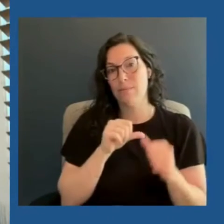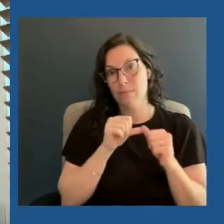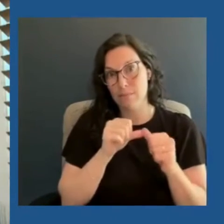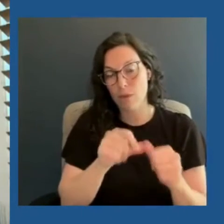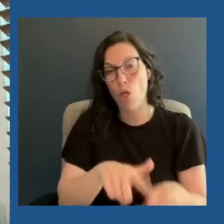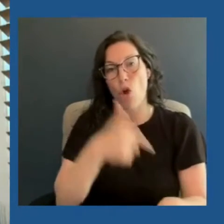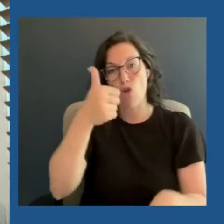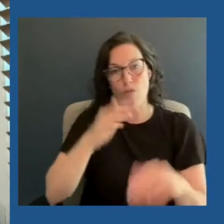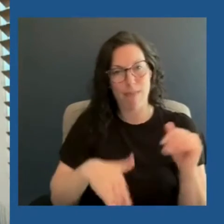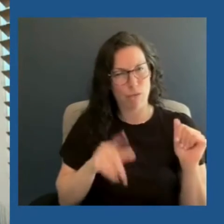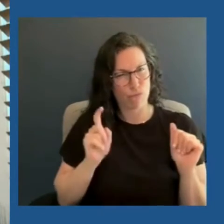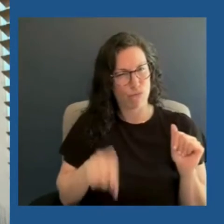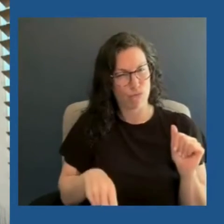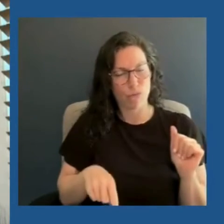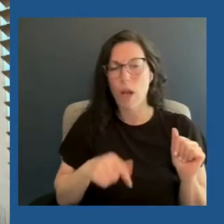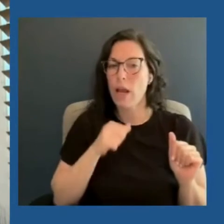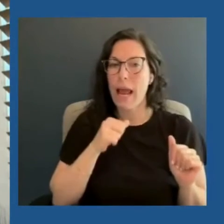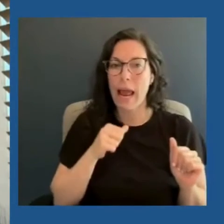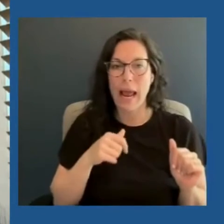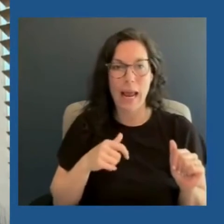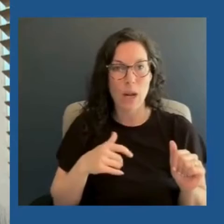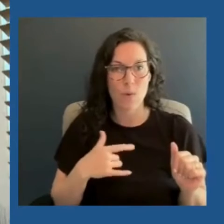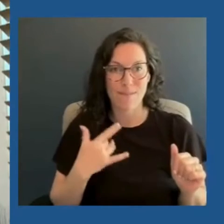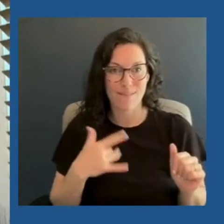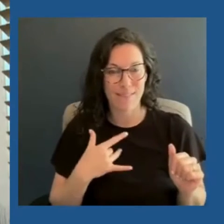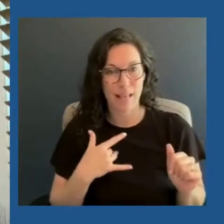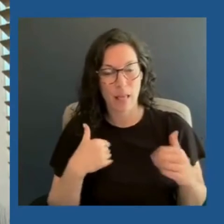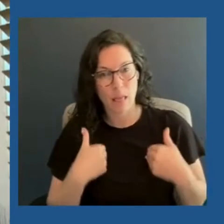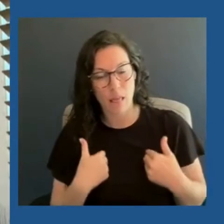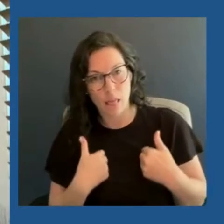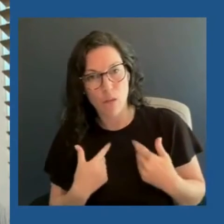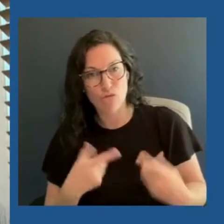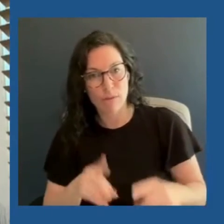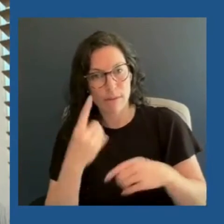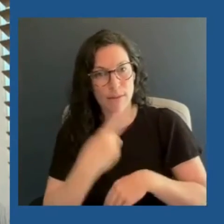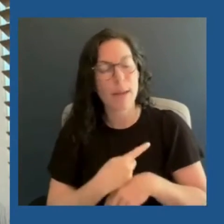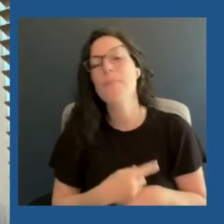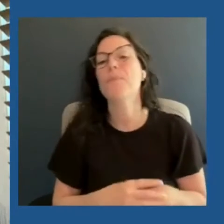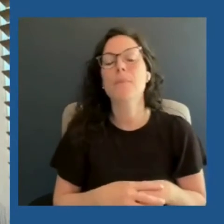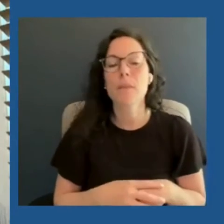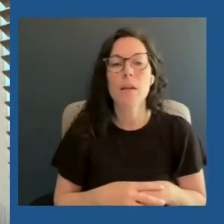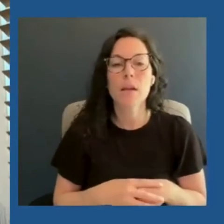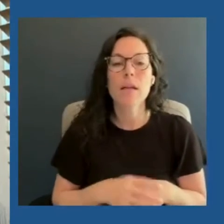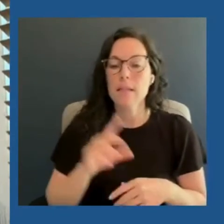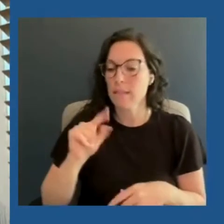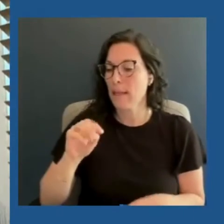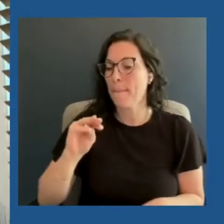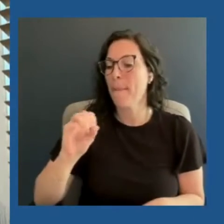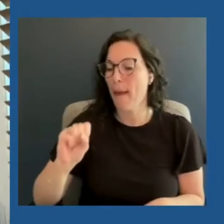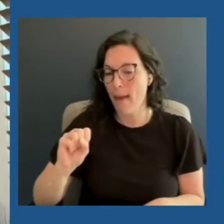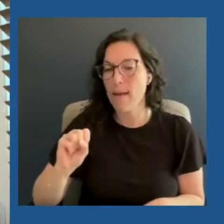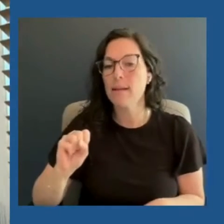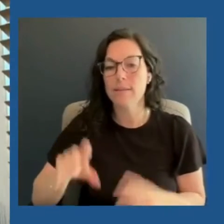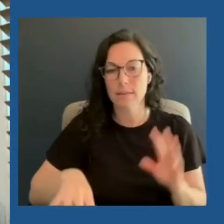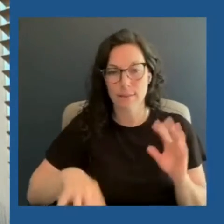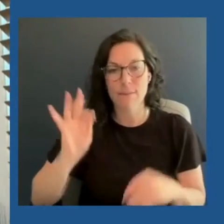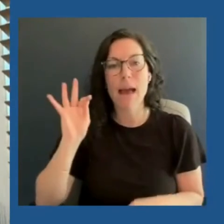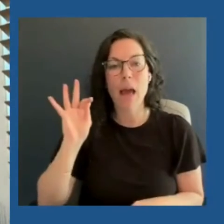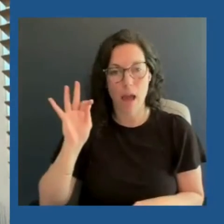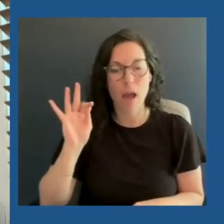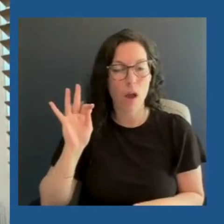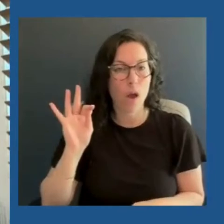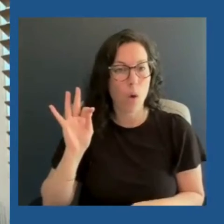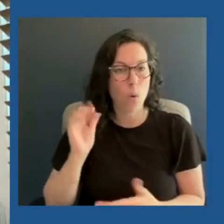feeling fatigued during the day. And so TMS has been found to be effective in treating depression